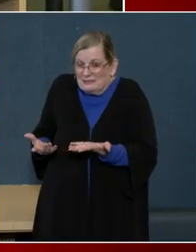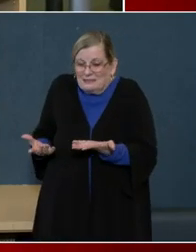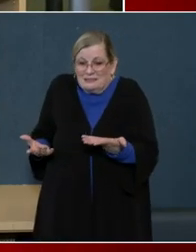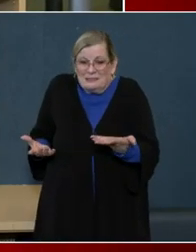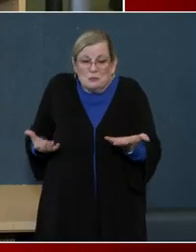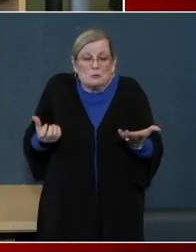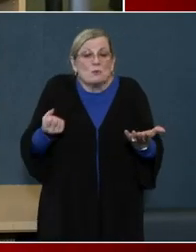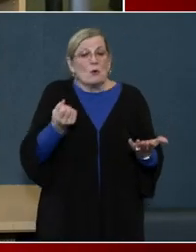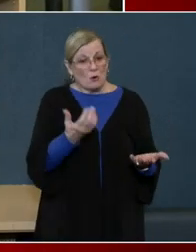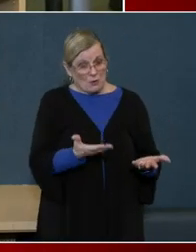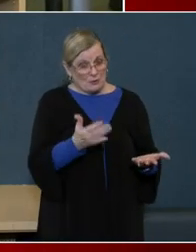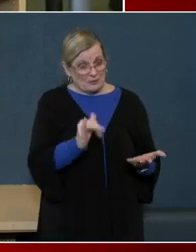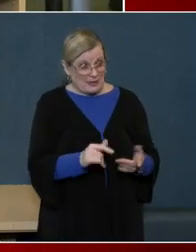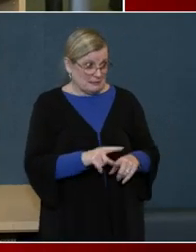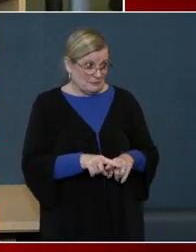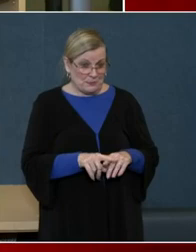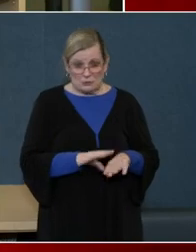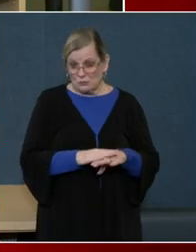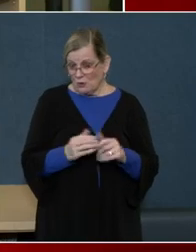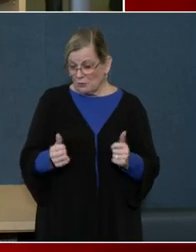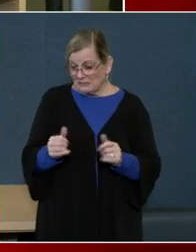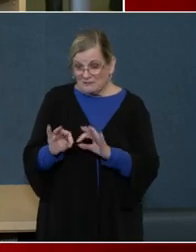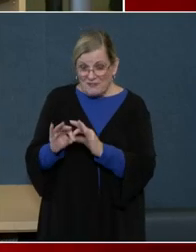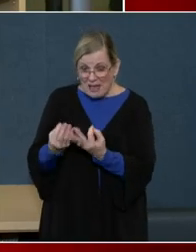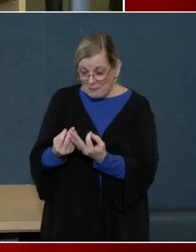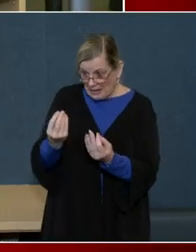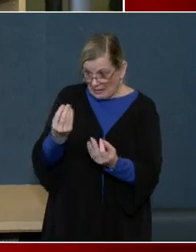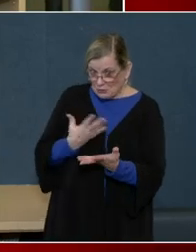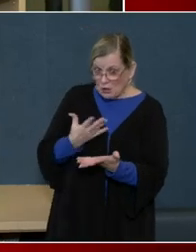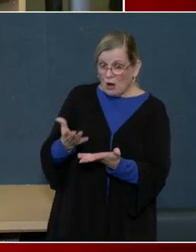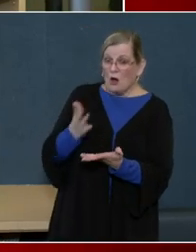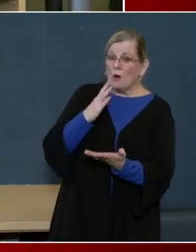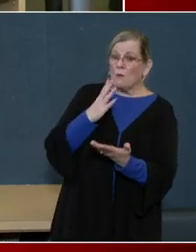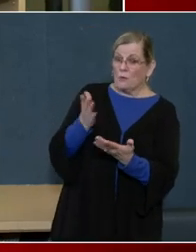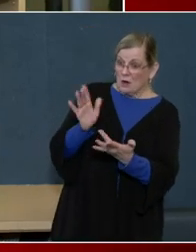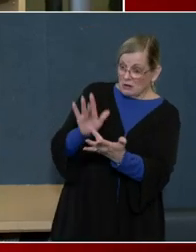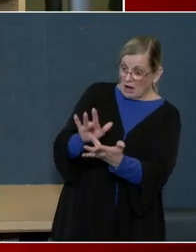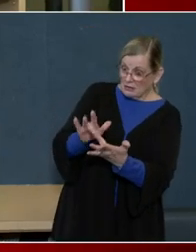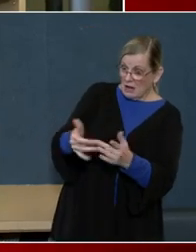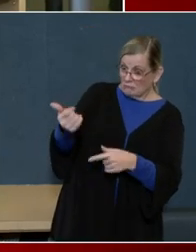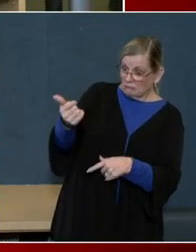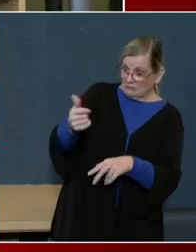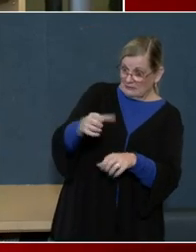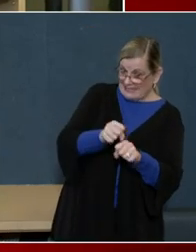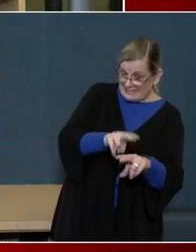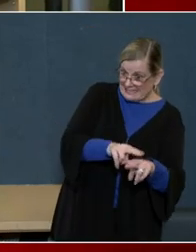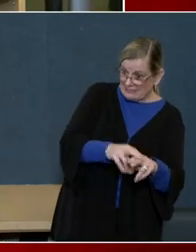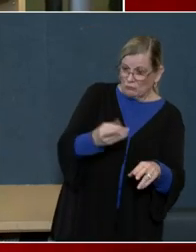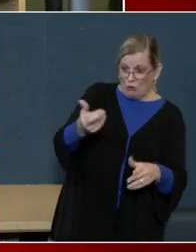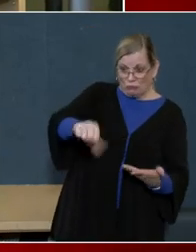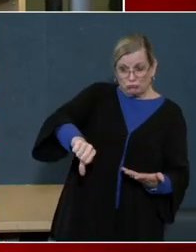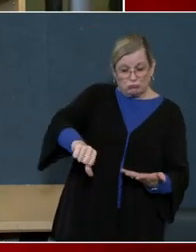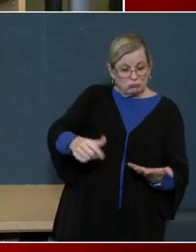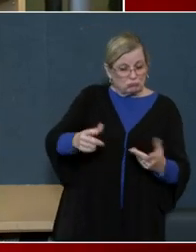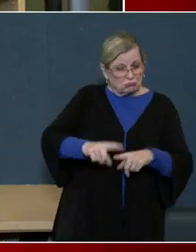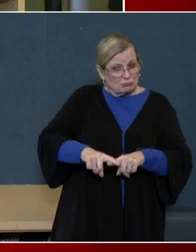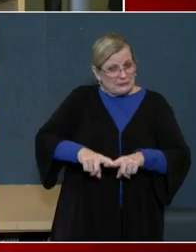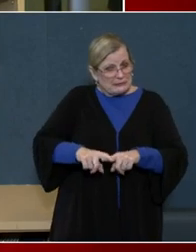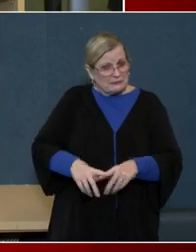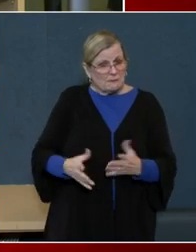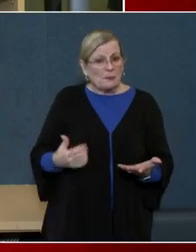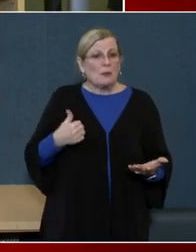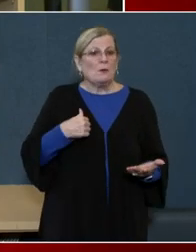what families indicate to us as we reach out and offer seats. And we have a large contingency